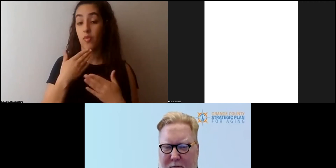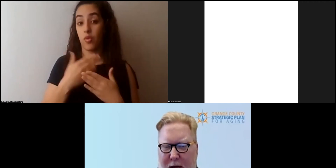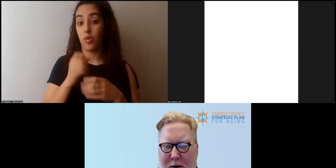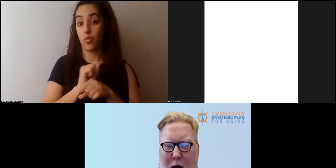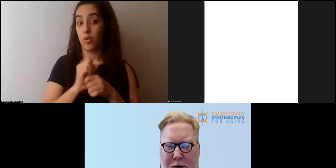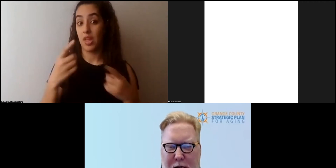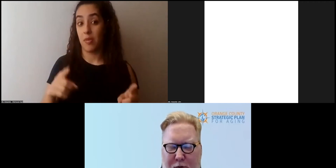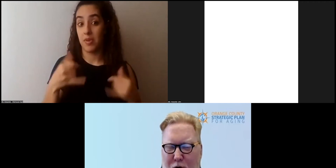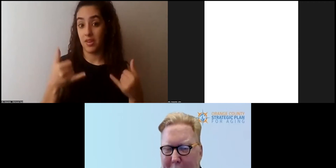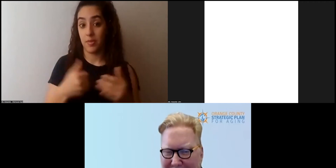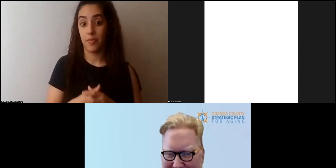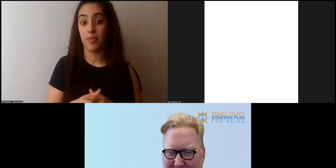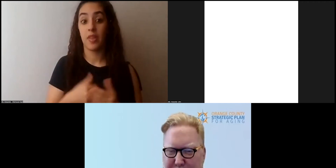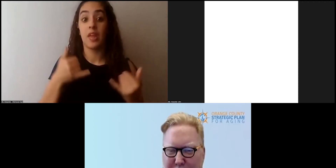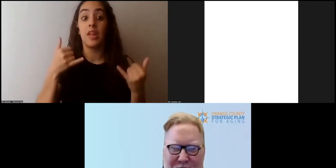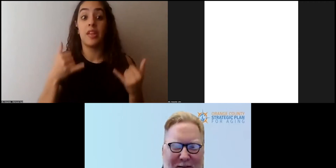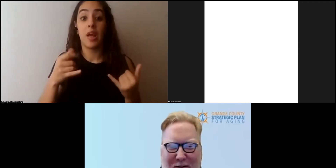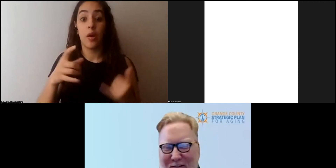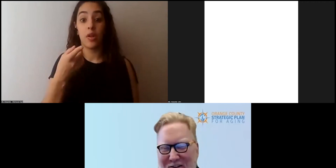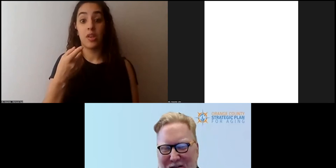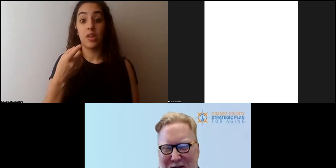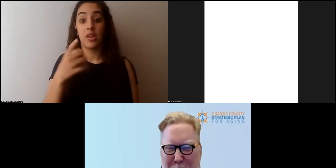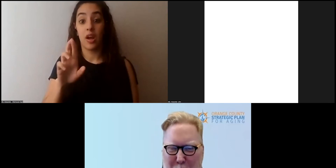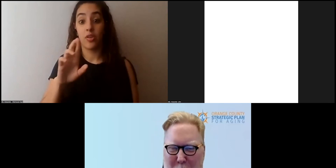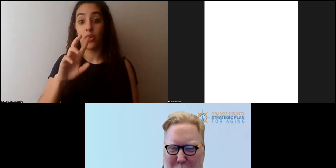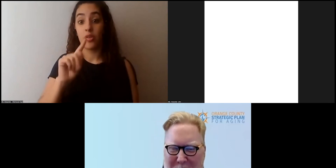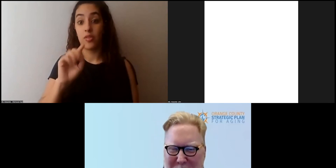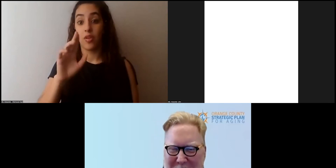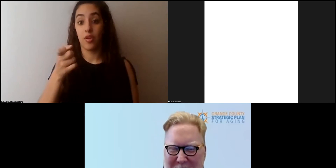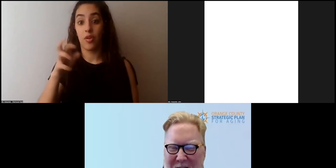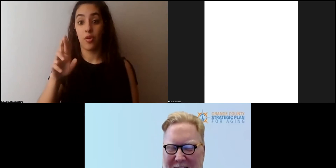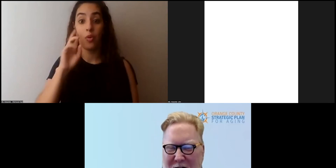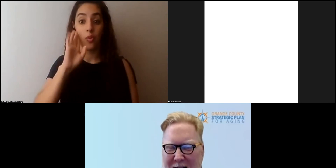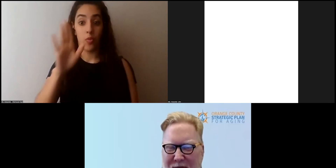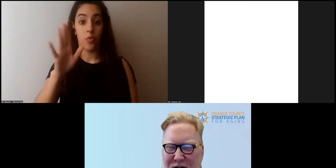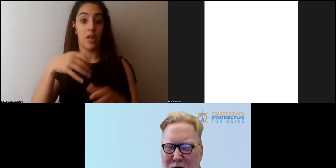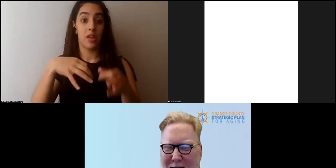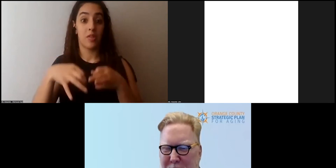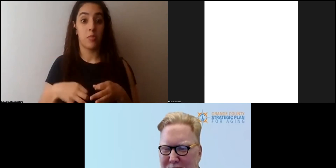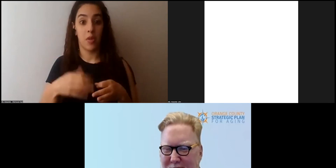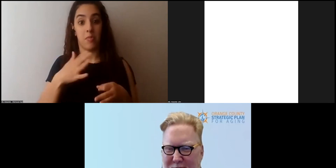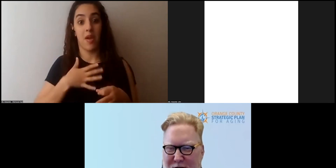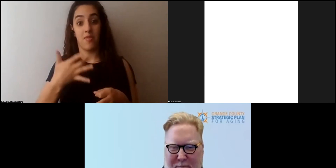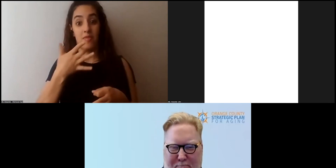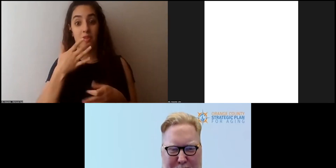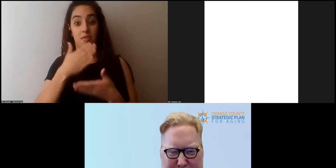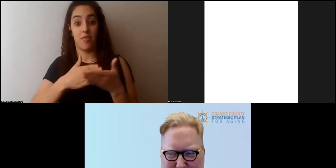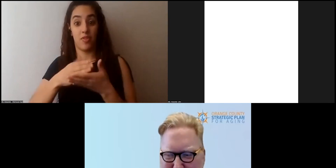Tucker as he walks us through my absolute favorite feature of these reports, the interactive geomaps.